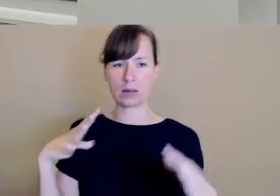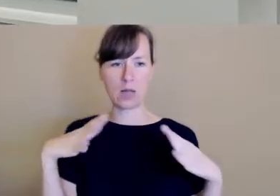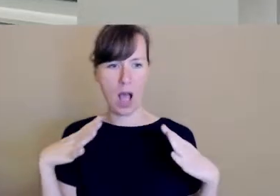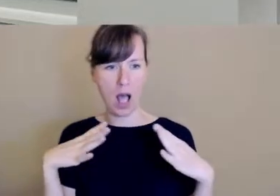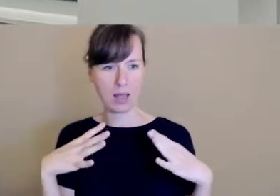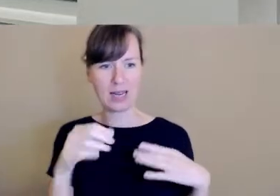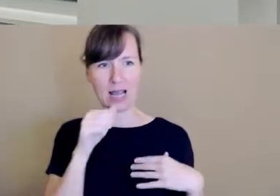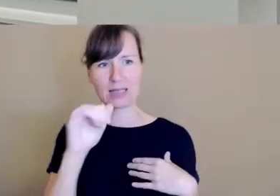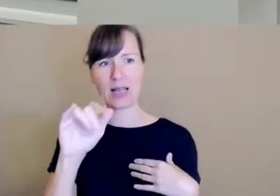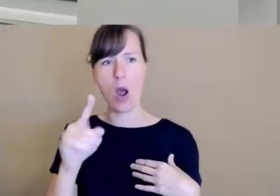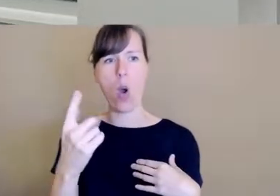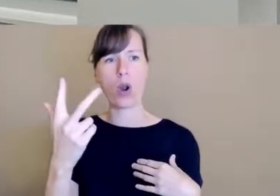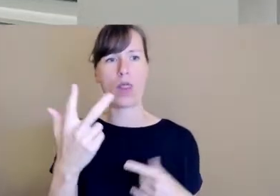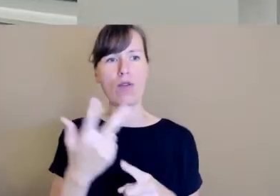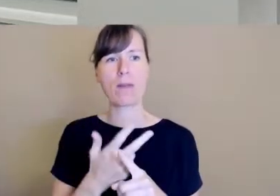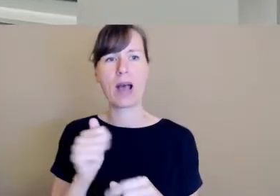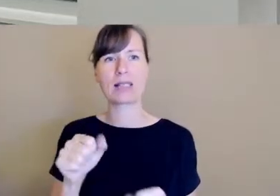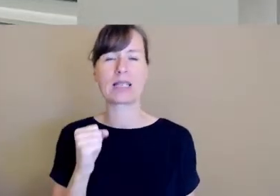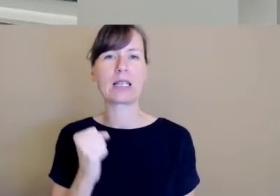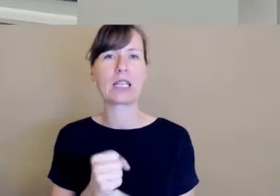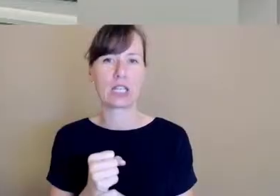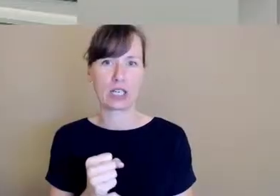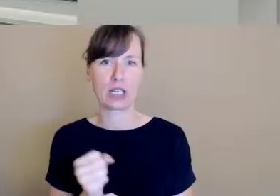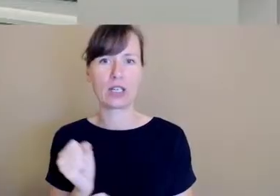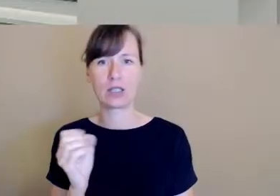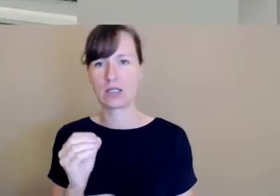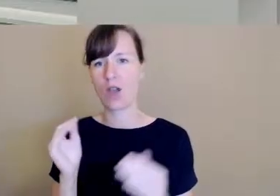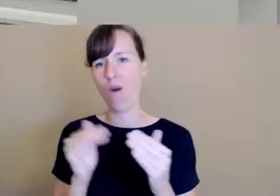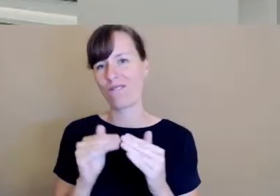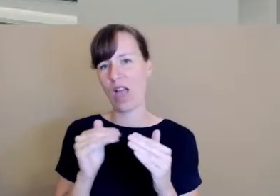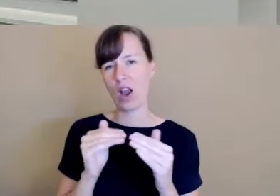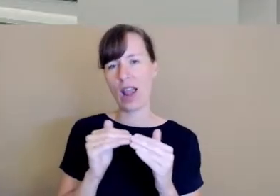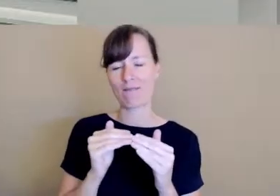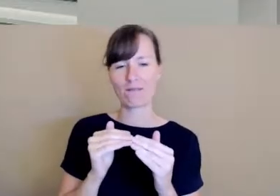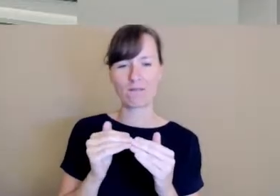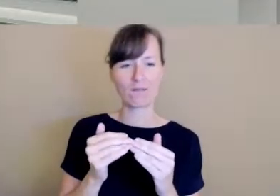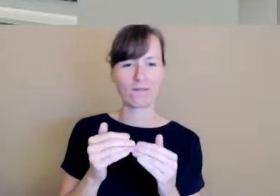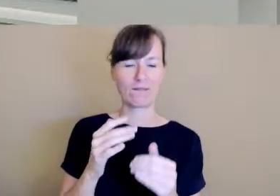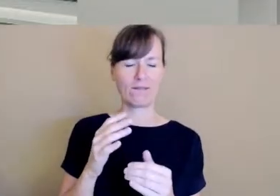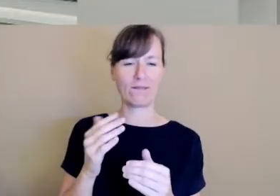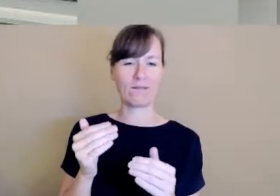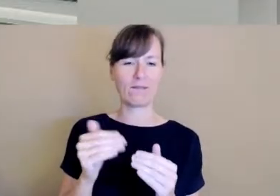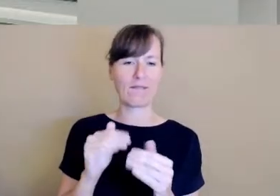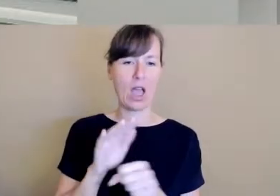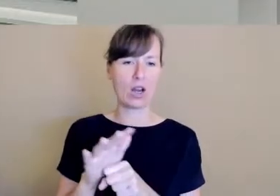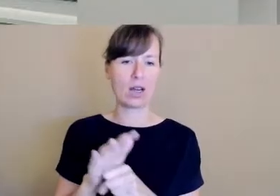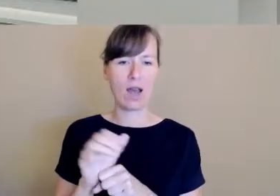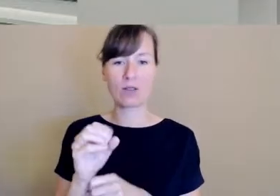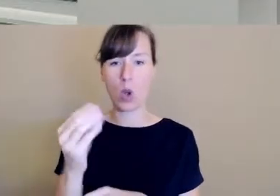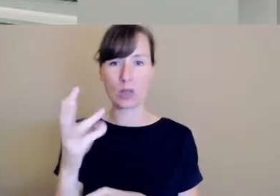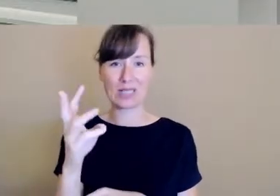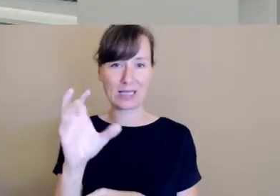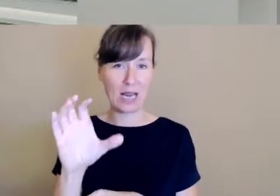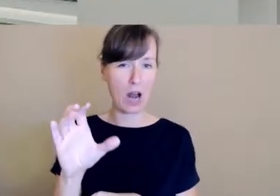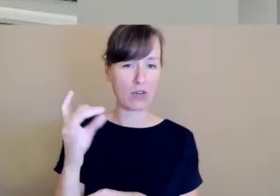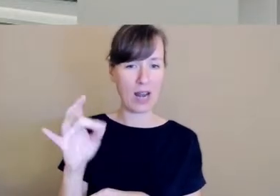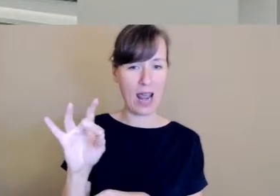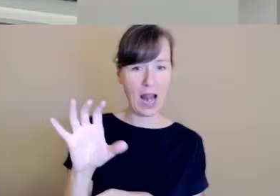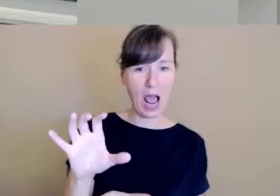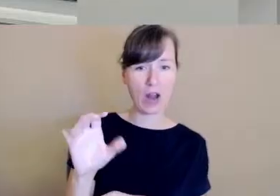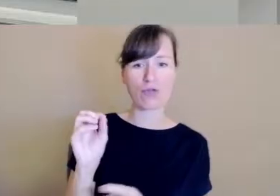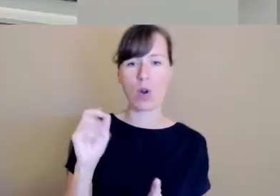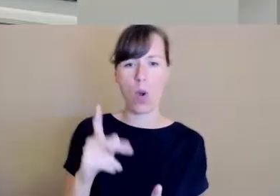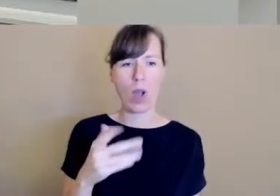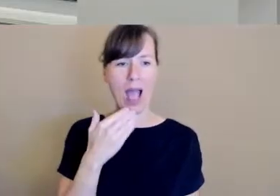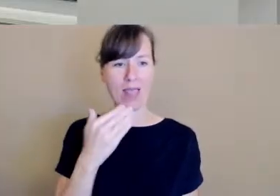year. Okay, fair enough. So 1,600, 800, okay. Thank you for coming down. I thought